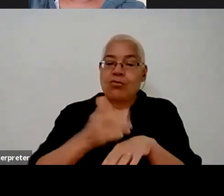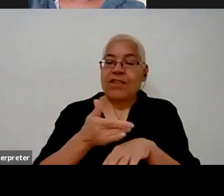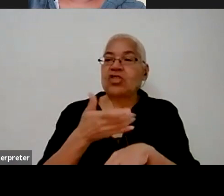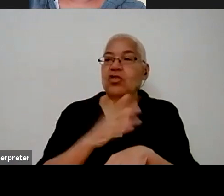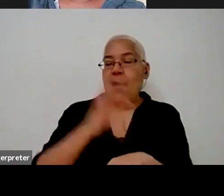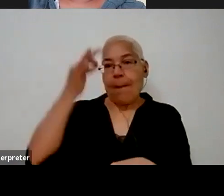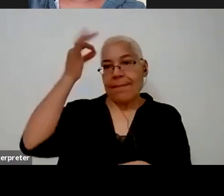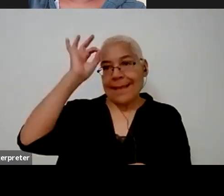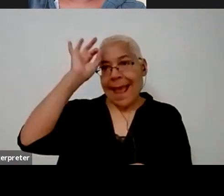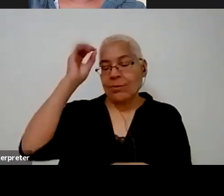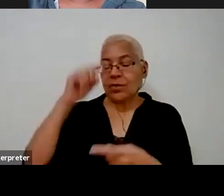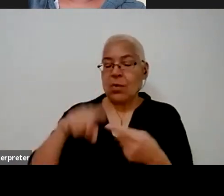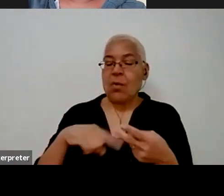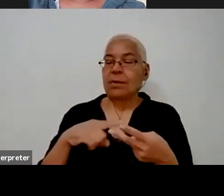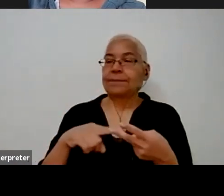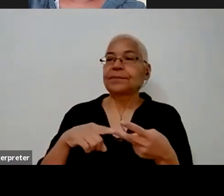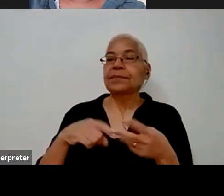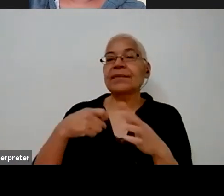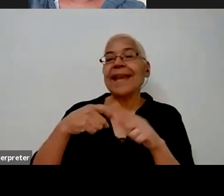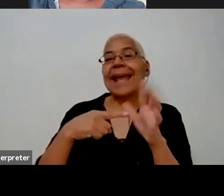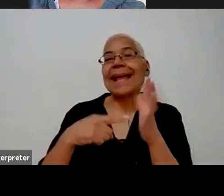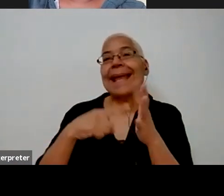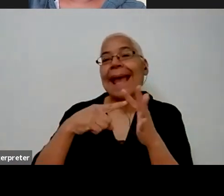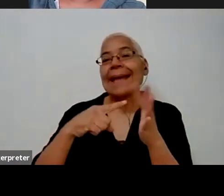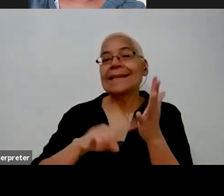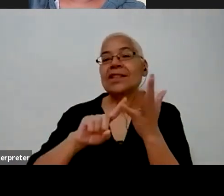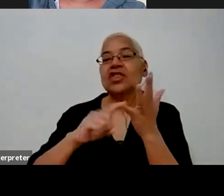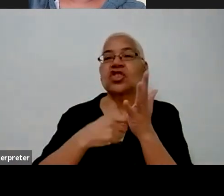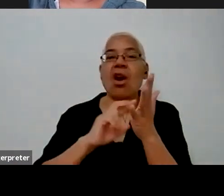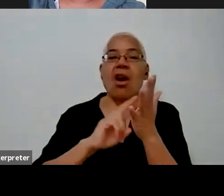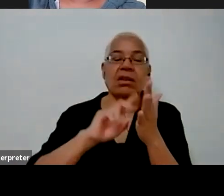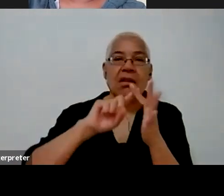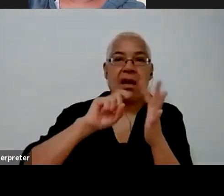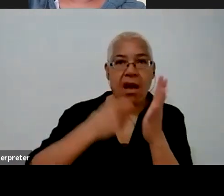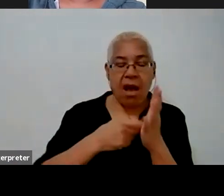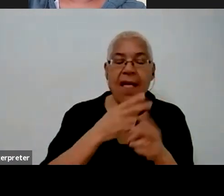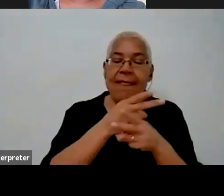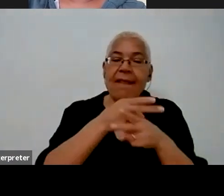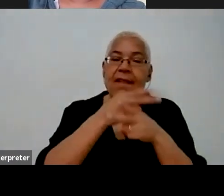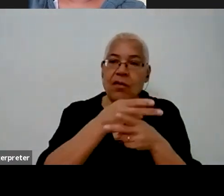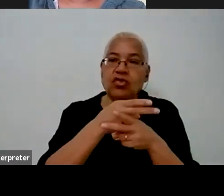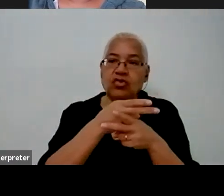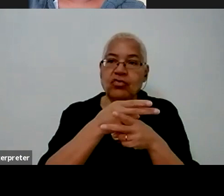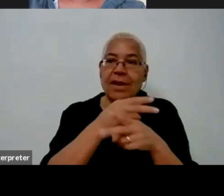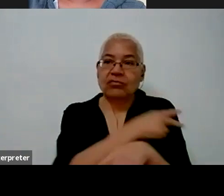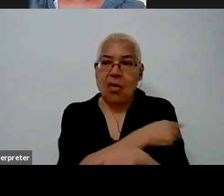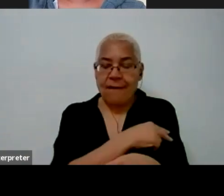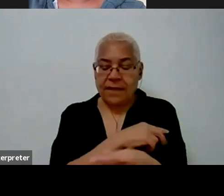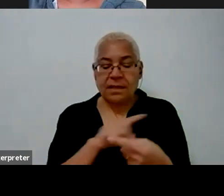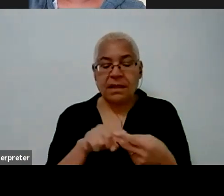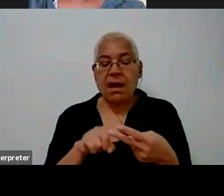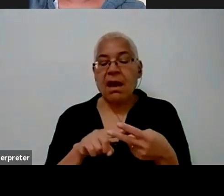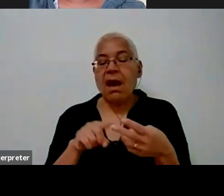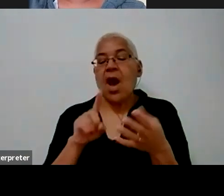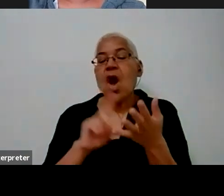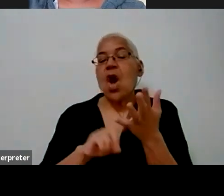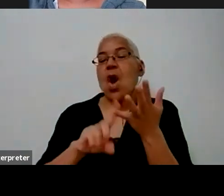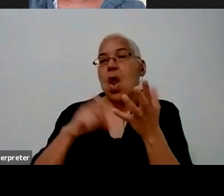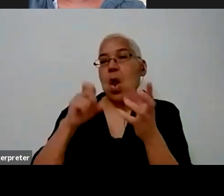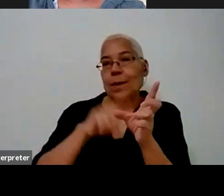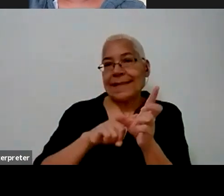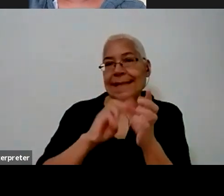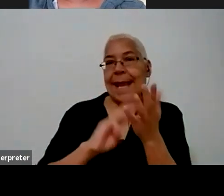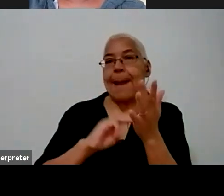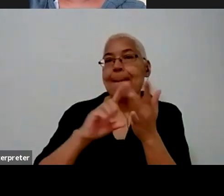Council, Kate Turner, Fostering Recruitment Officer, and hopefully you, Lucy Millington, Cambridge